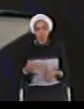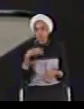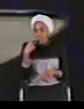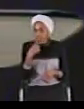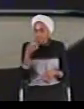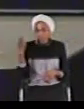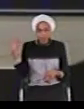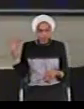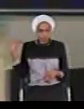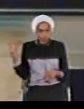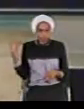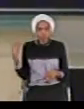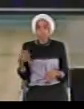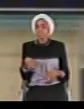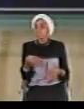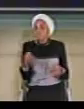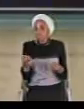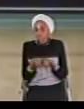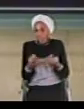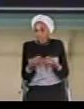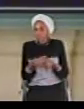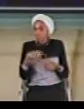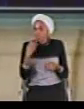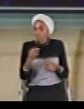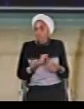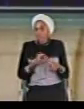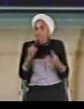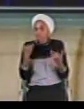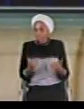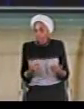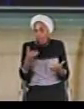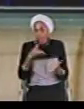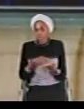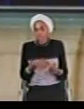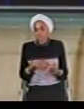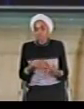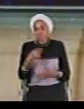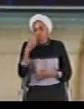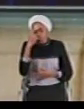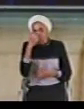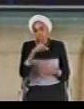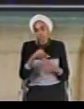said before, so say I now again. Think